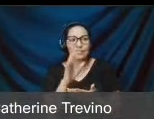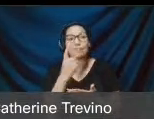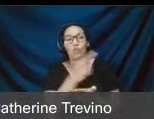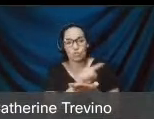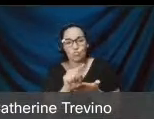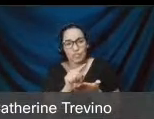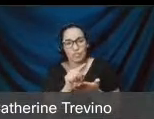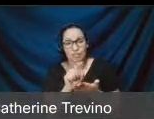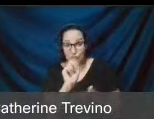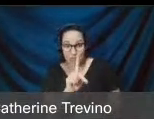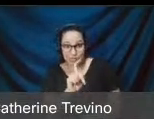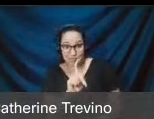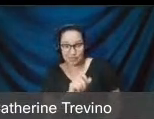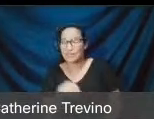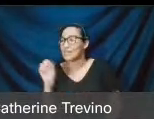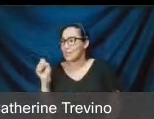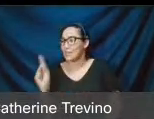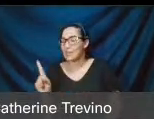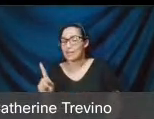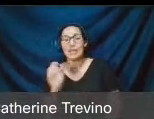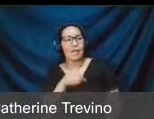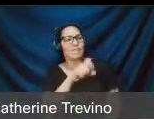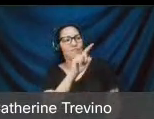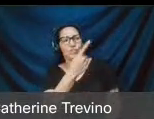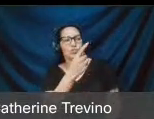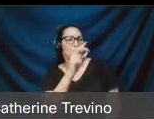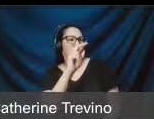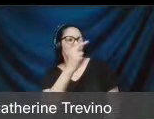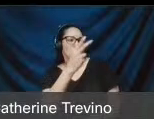Yeah, okay. And yeah, first 2 weeks.